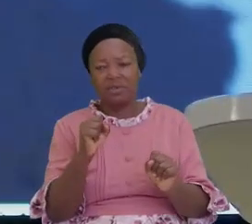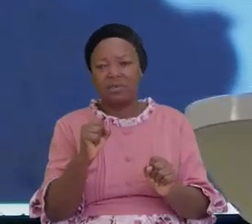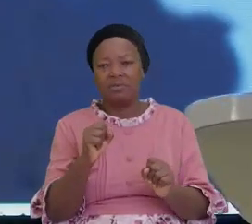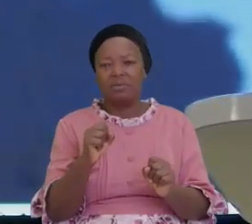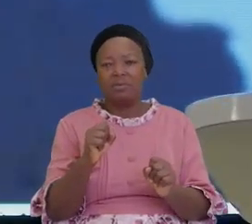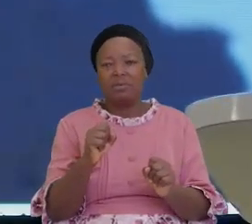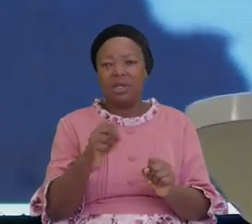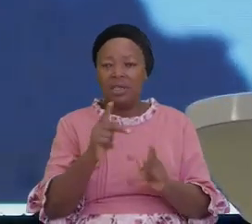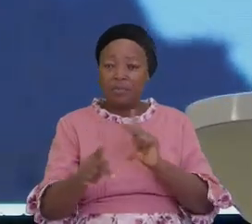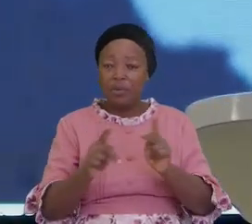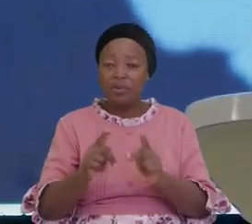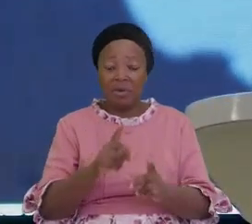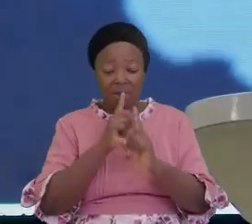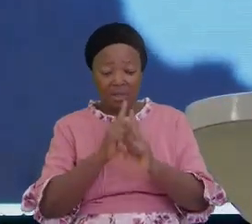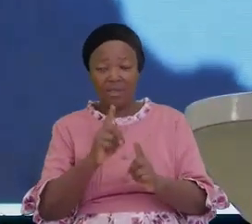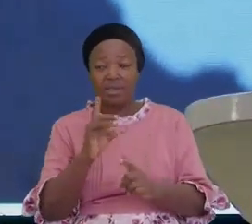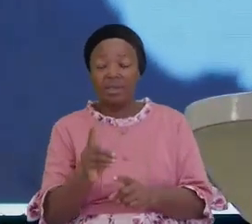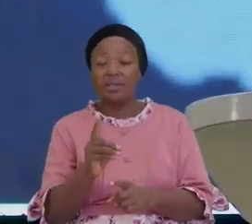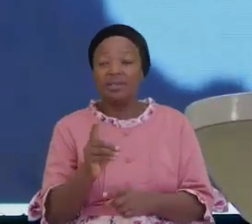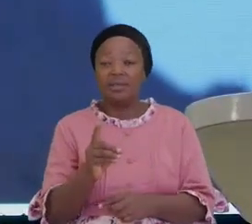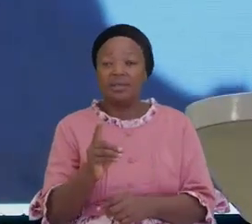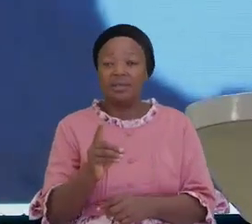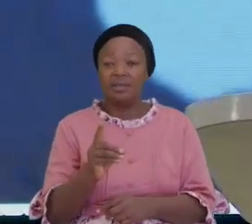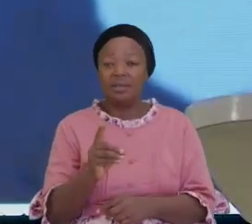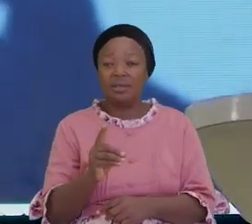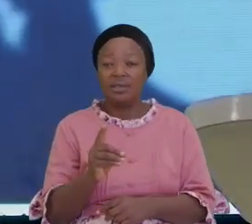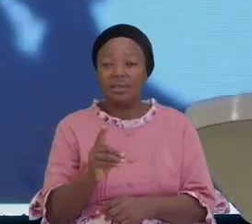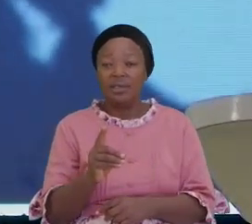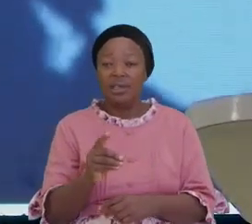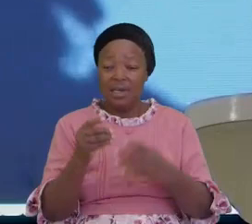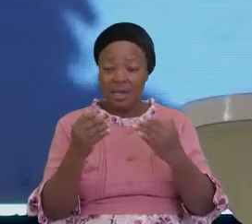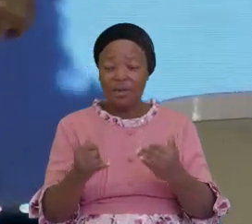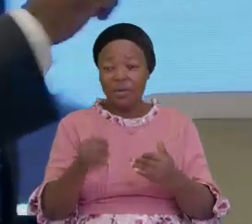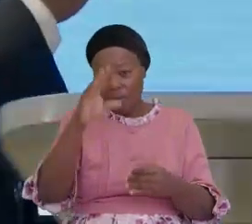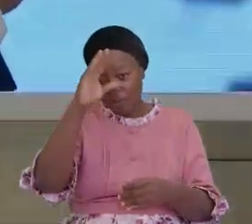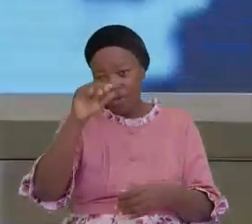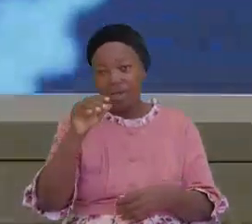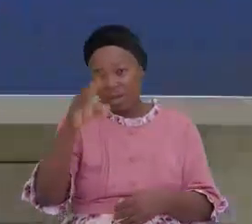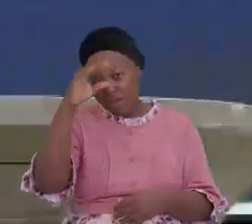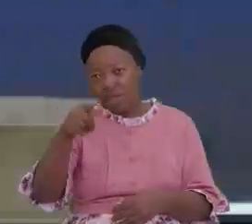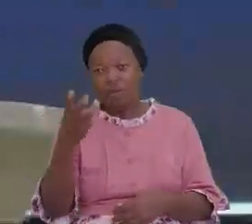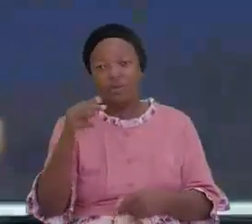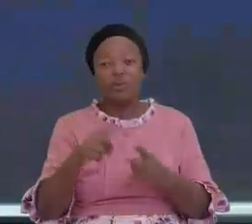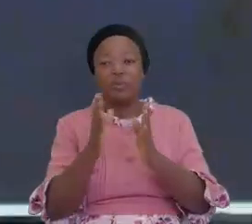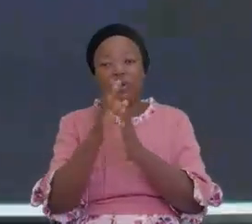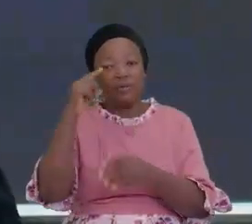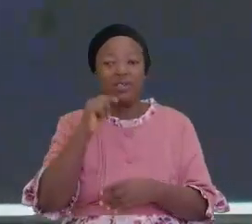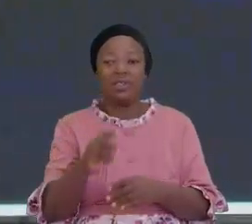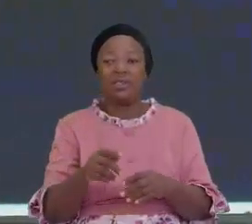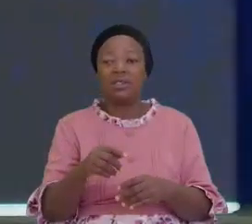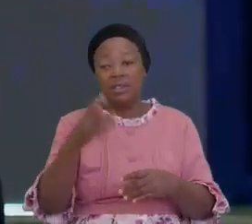The people responded. I was not to pray for the sick in a way I